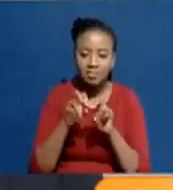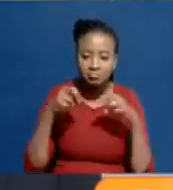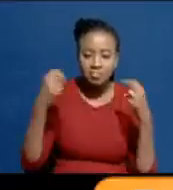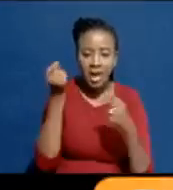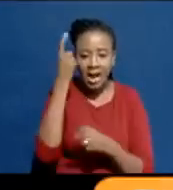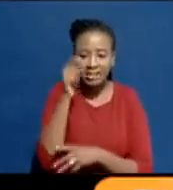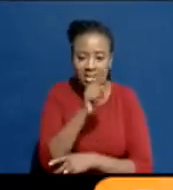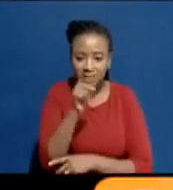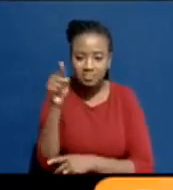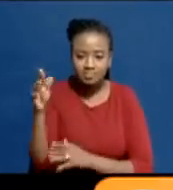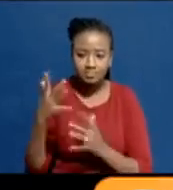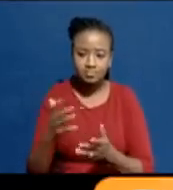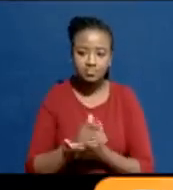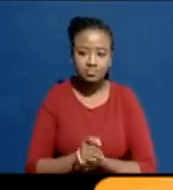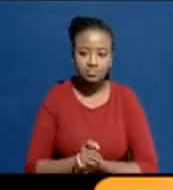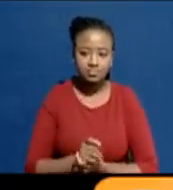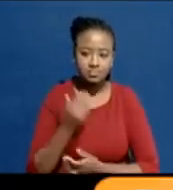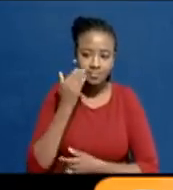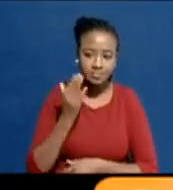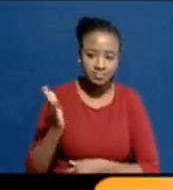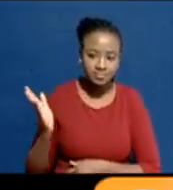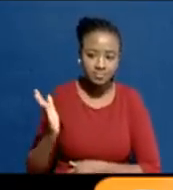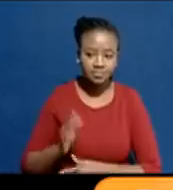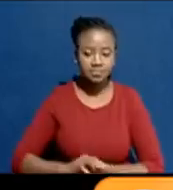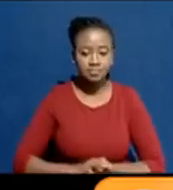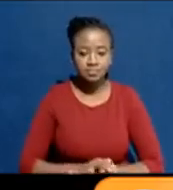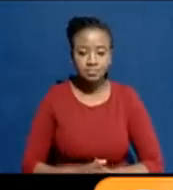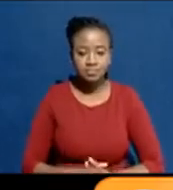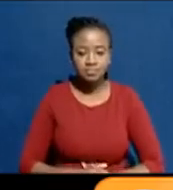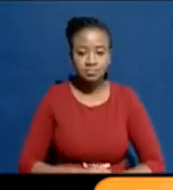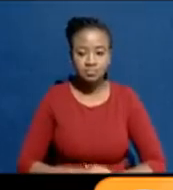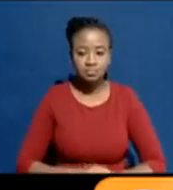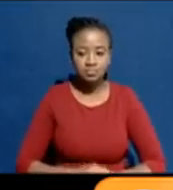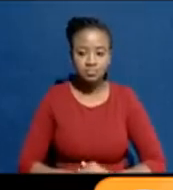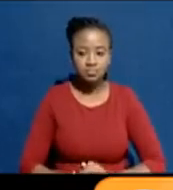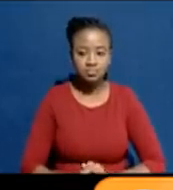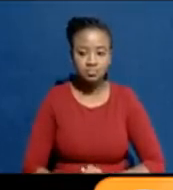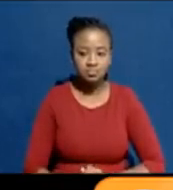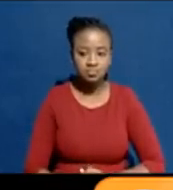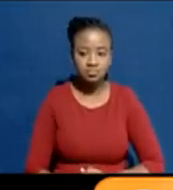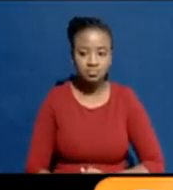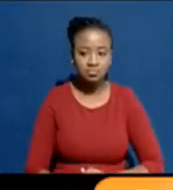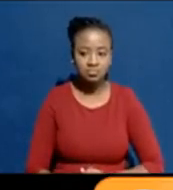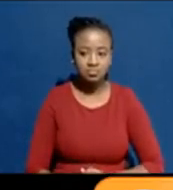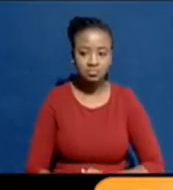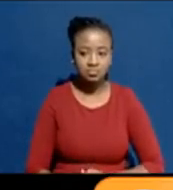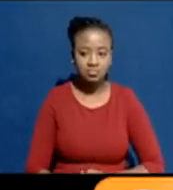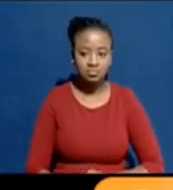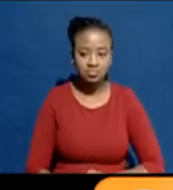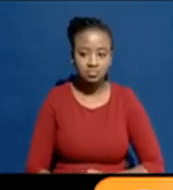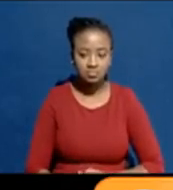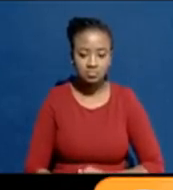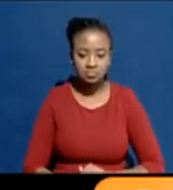and understand them. Nini kiateka? Pole madam, pole kichungulia. Nini? Ni kawaida